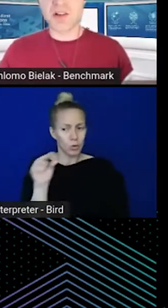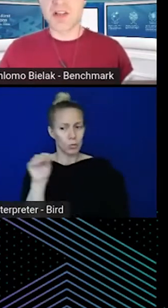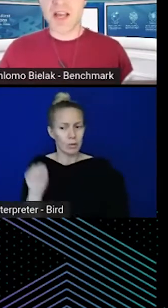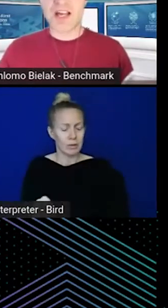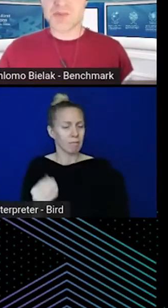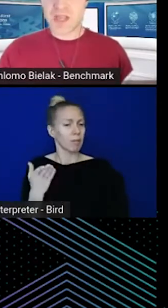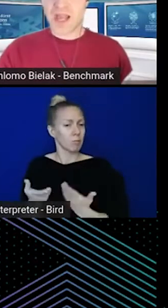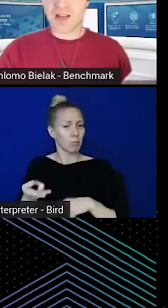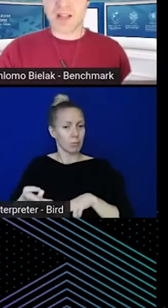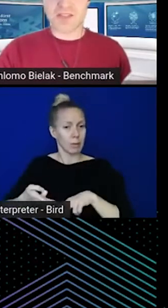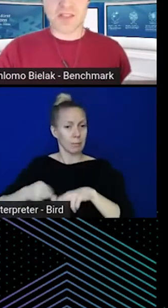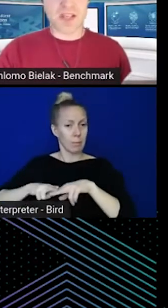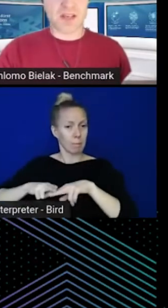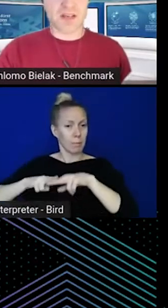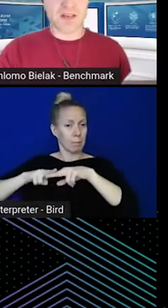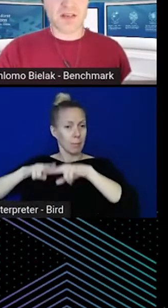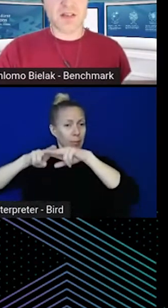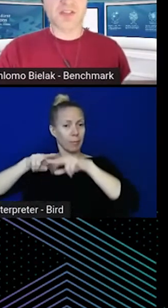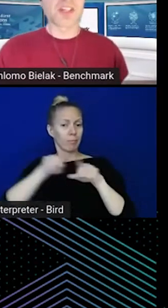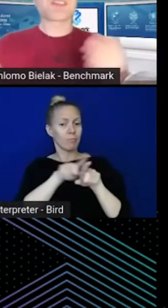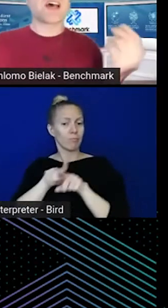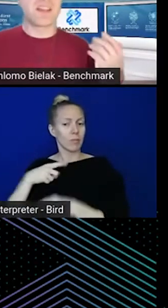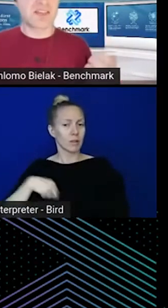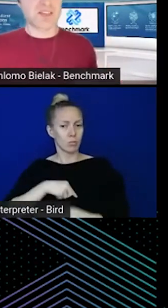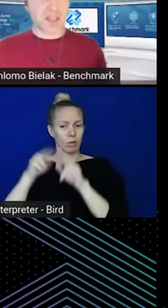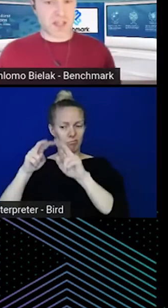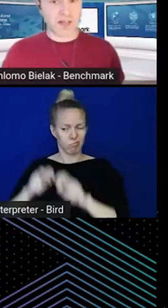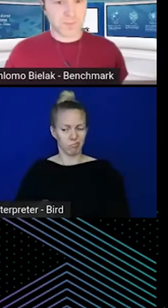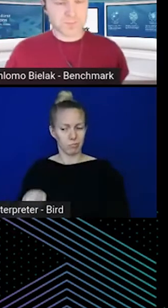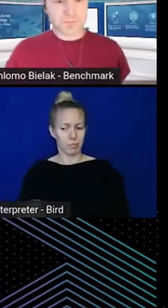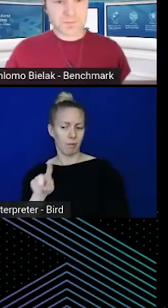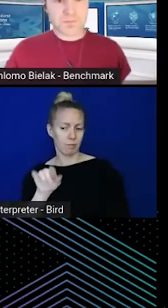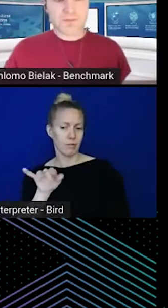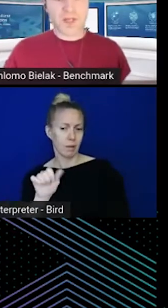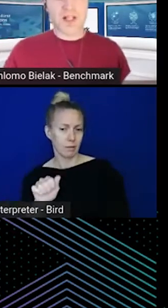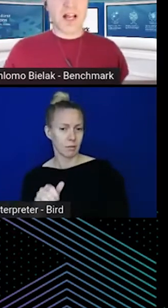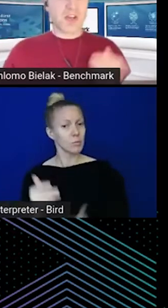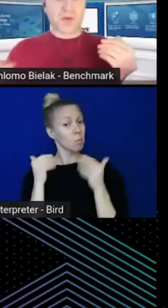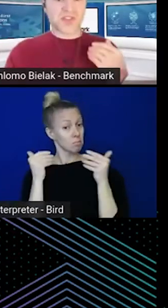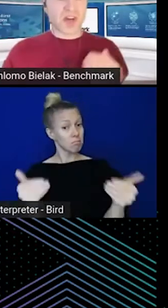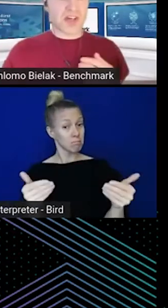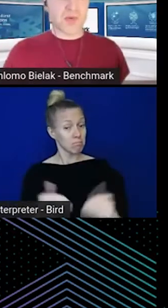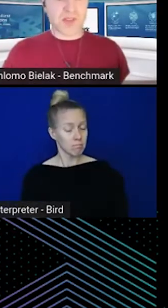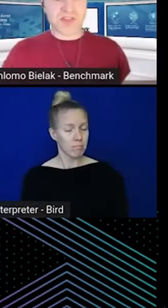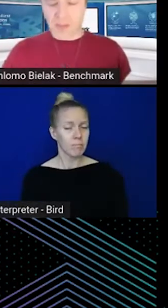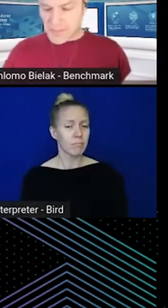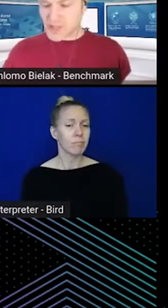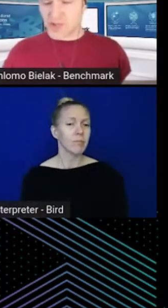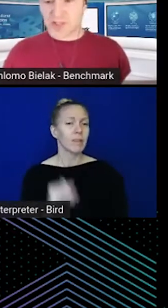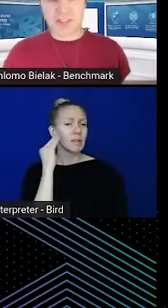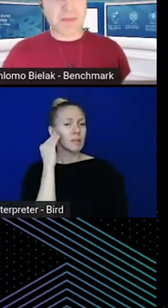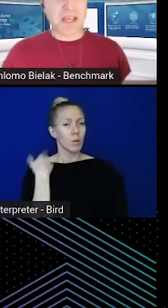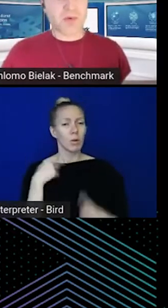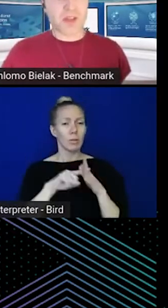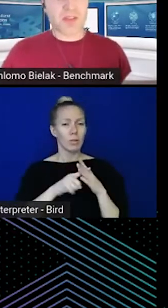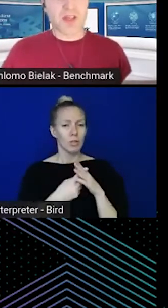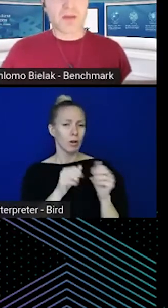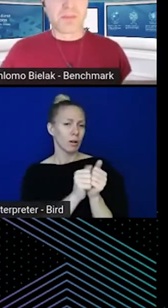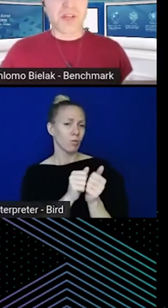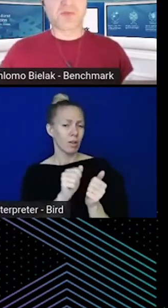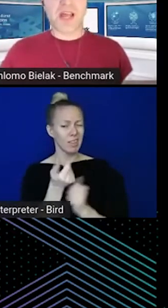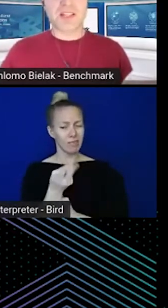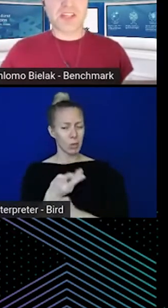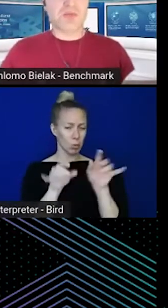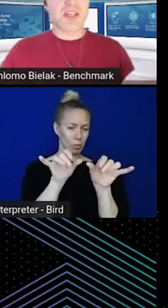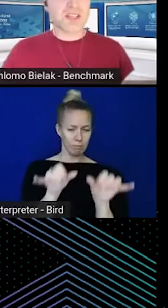higher as we analyze the data. So let's analyze the data. I know I'm starting with some metrics to begin with,